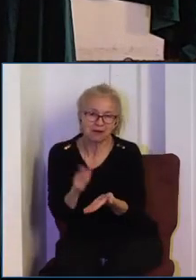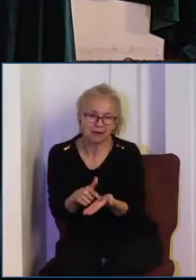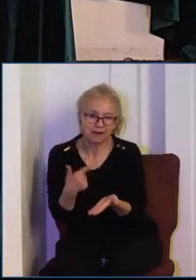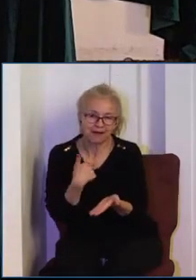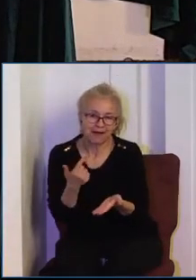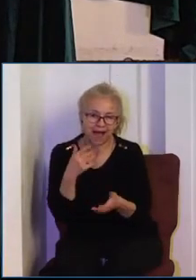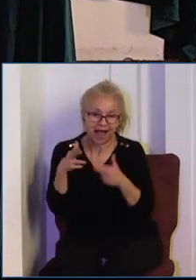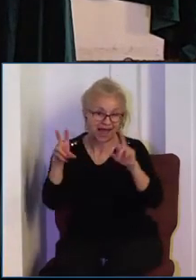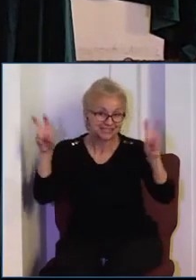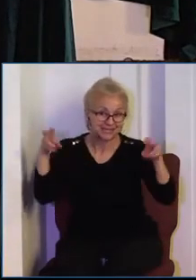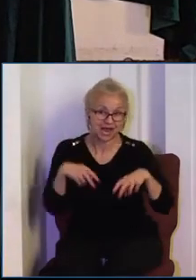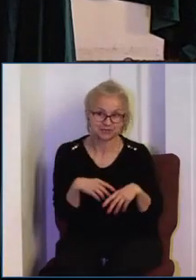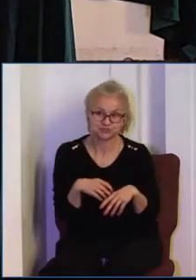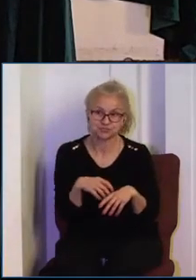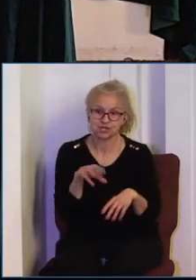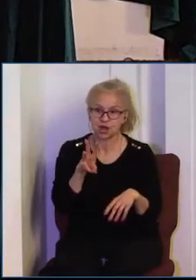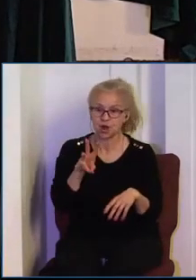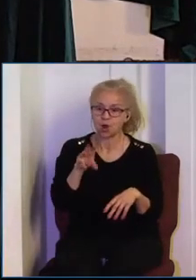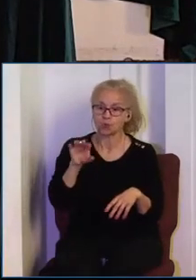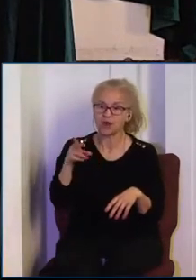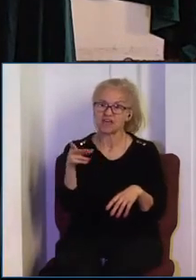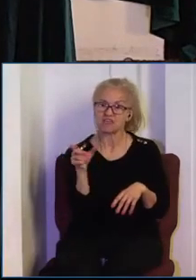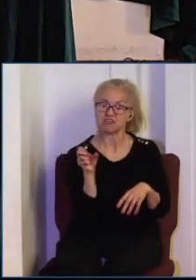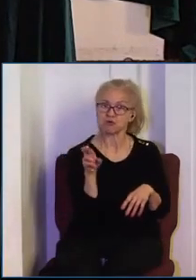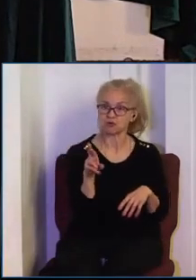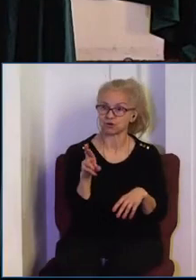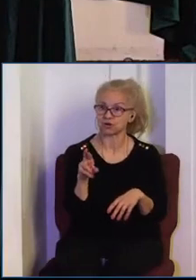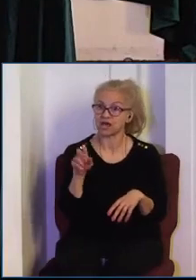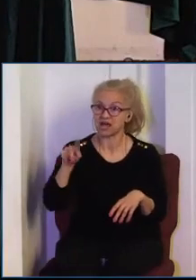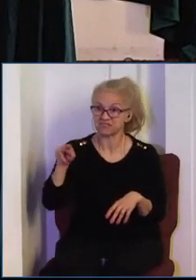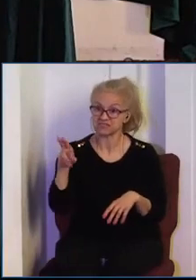I titled the sermon, Whither Thou Goest. Now,